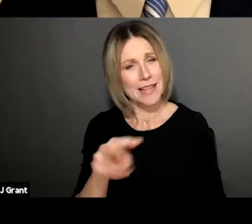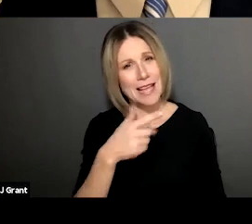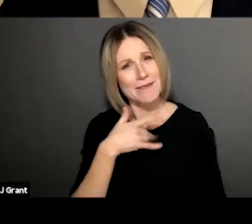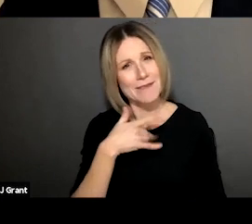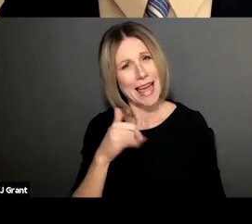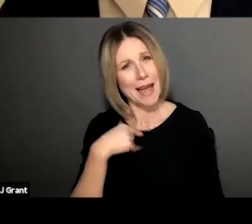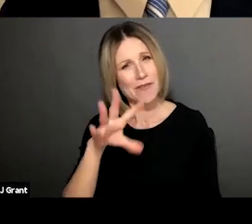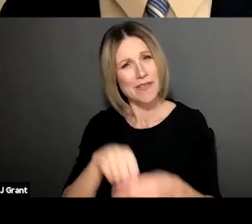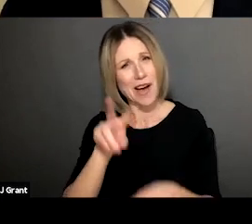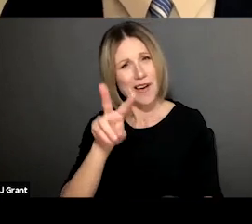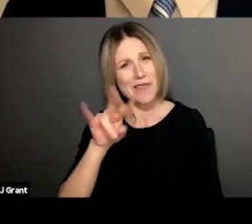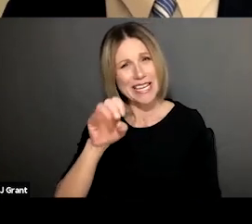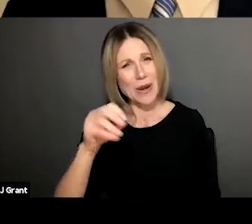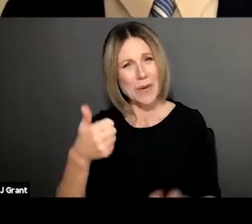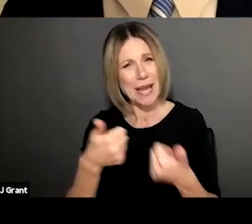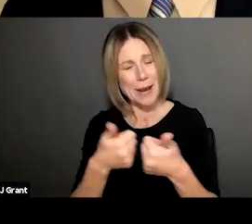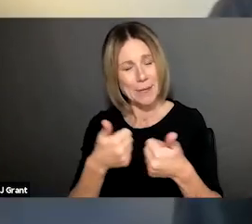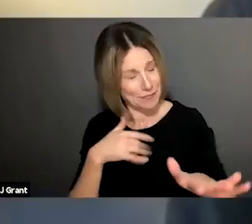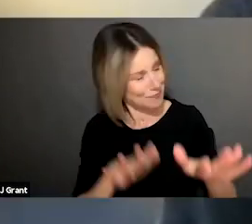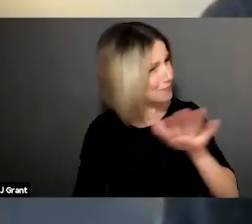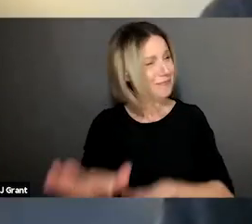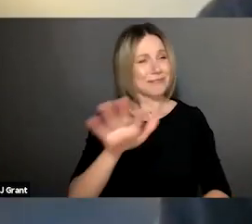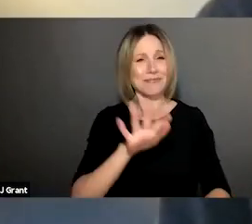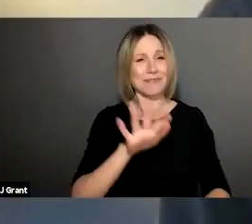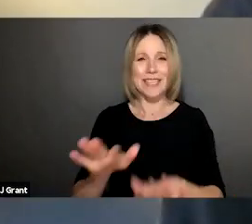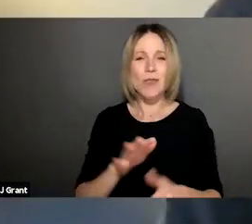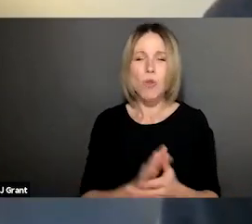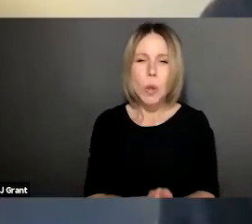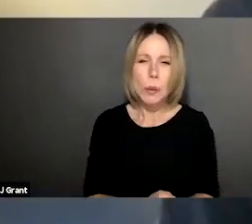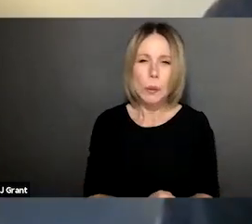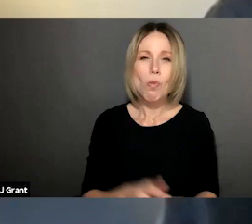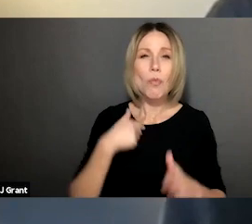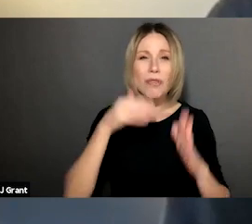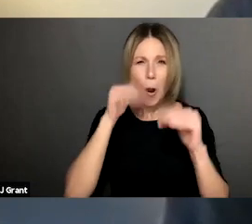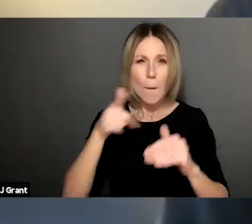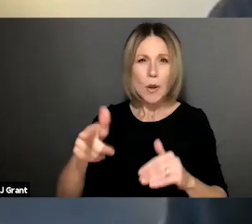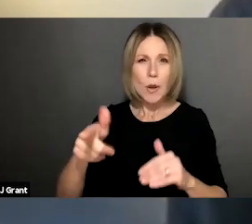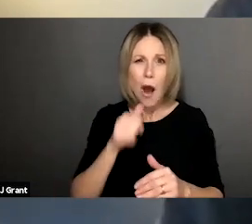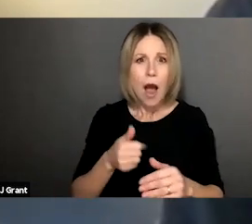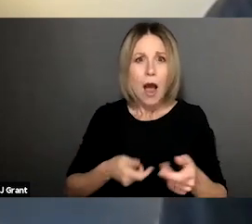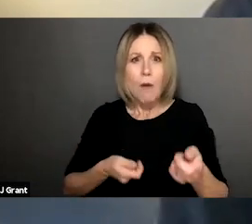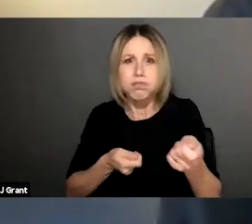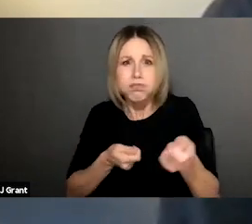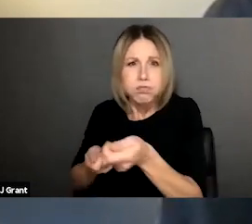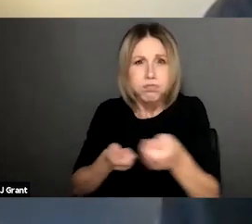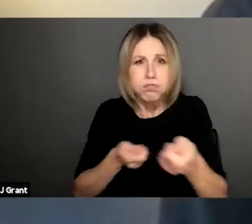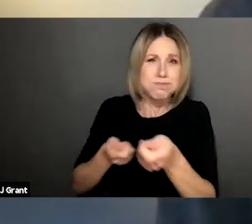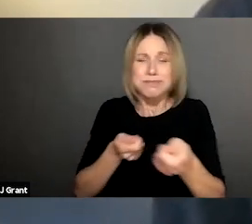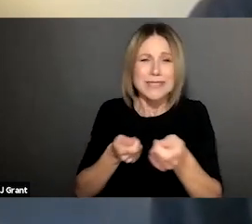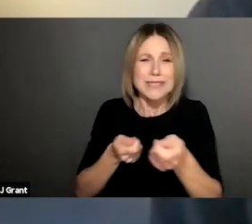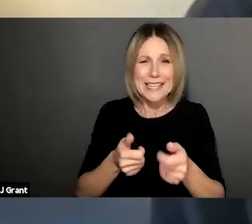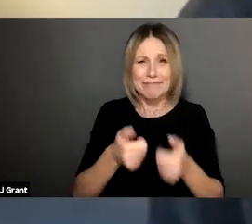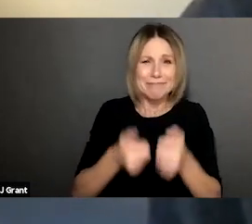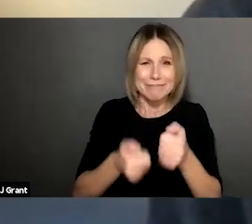game. And I'd hope you don't pull out a weapon at some point. It seems entirely possible.